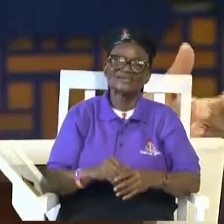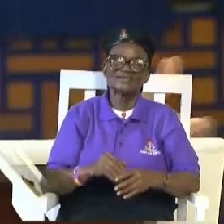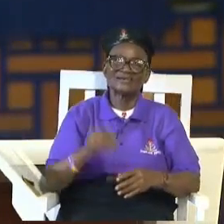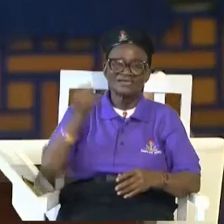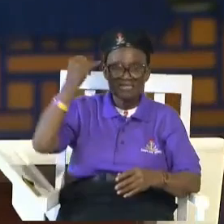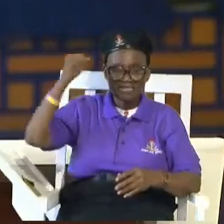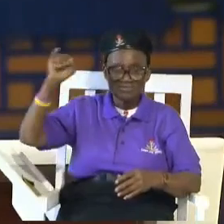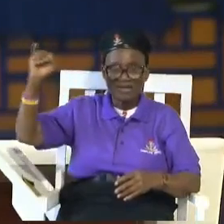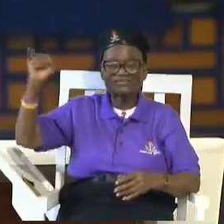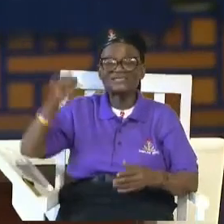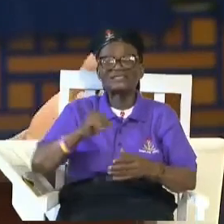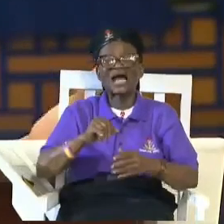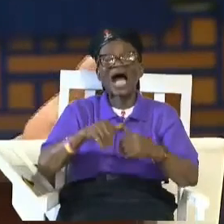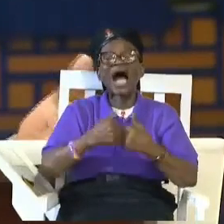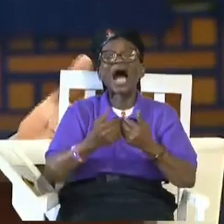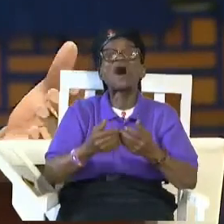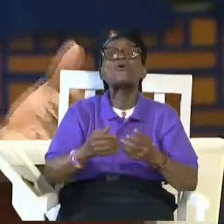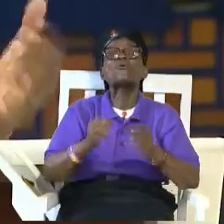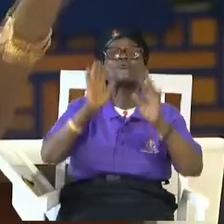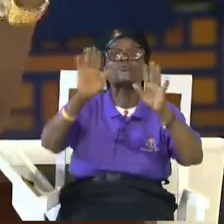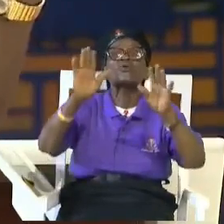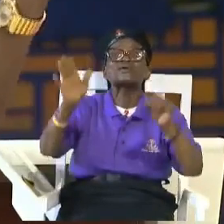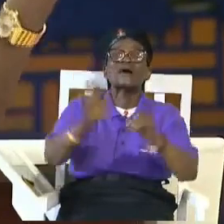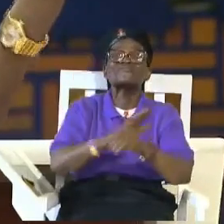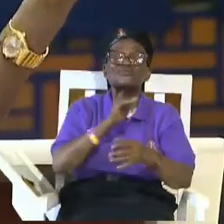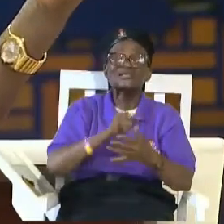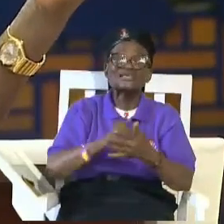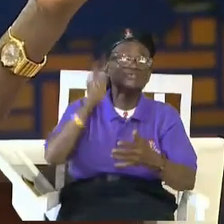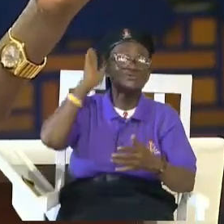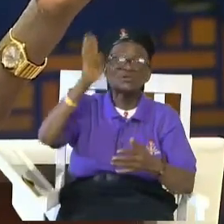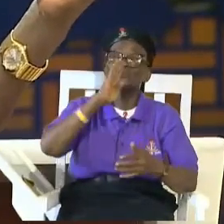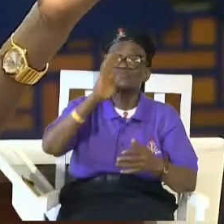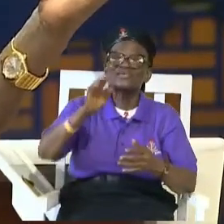Imagine how wonderful it would be if it is just joy